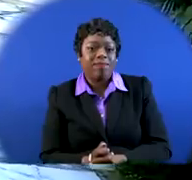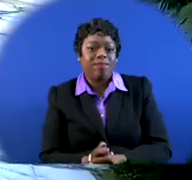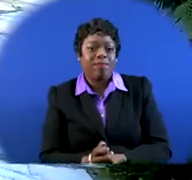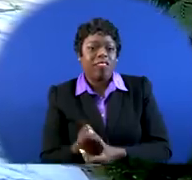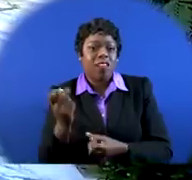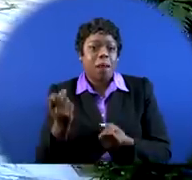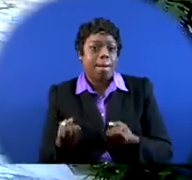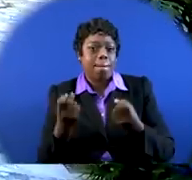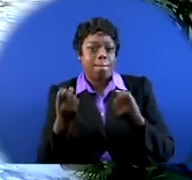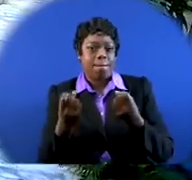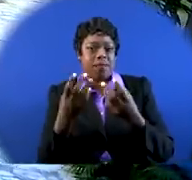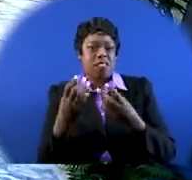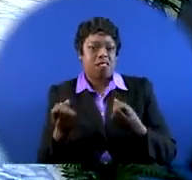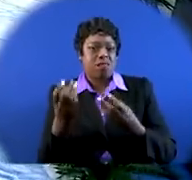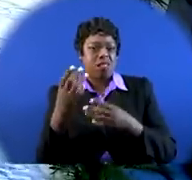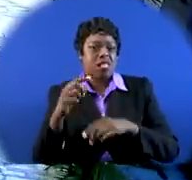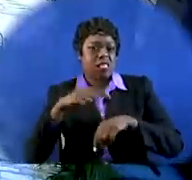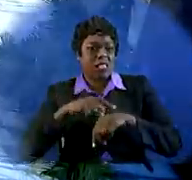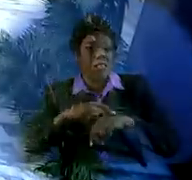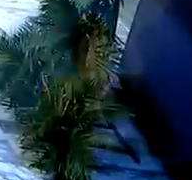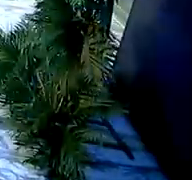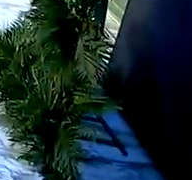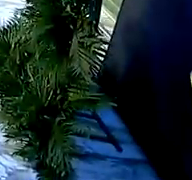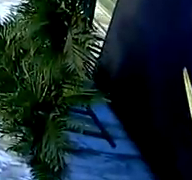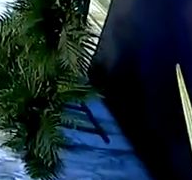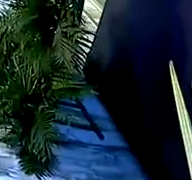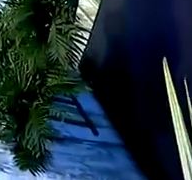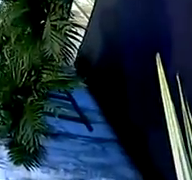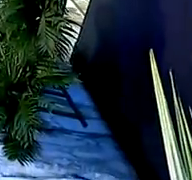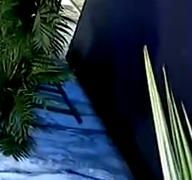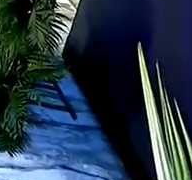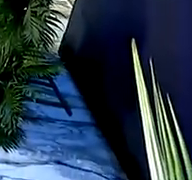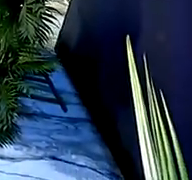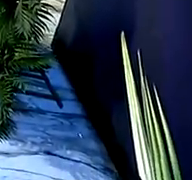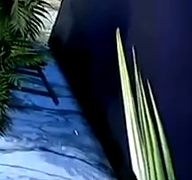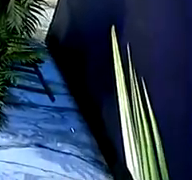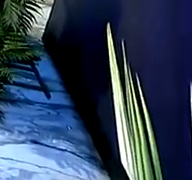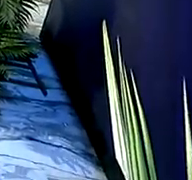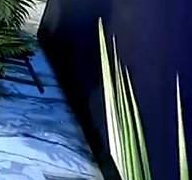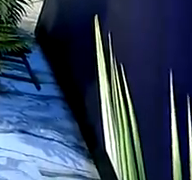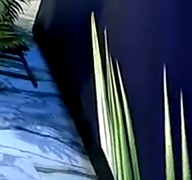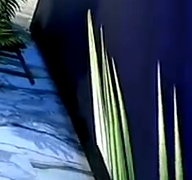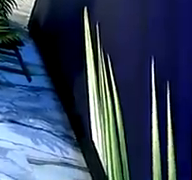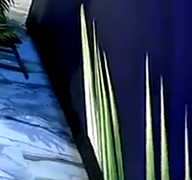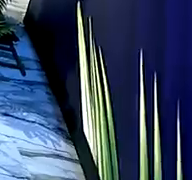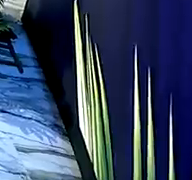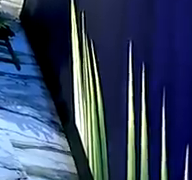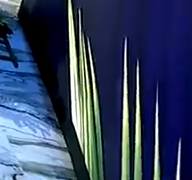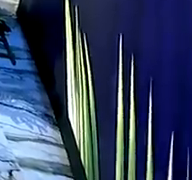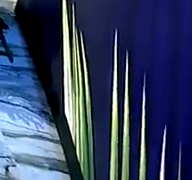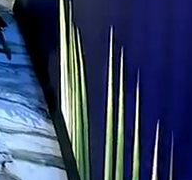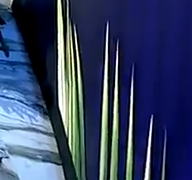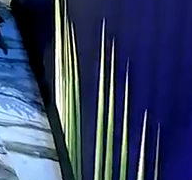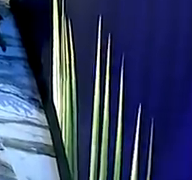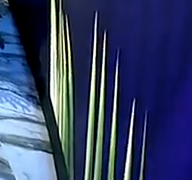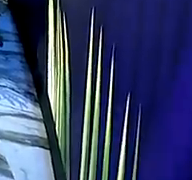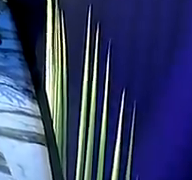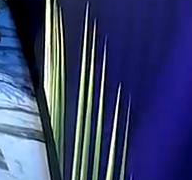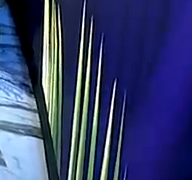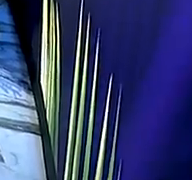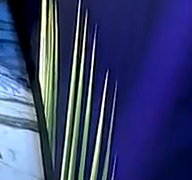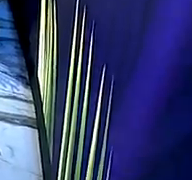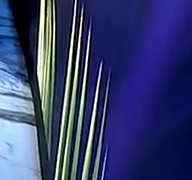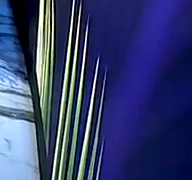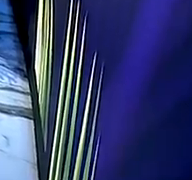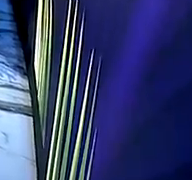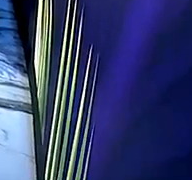For as often as you eat this bread and drink the cup, you proclaim the Lord's death until he comes.